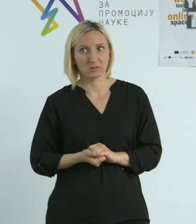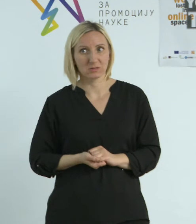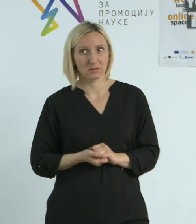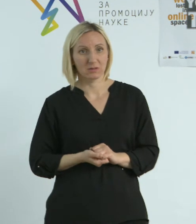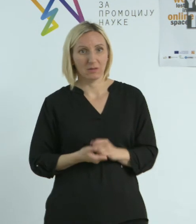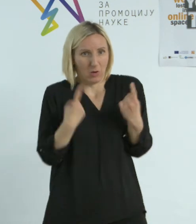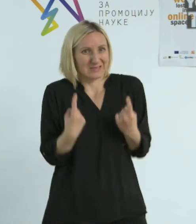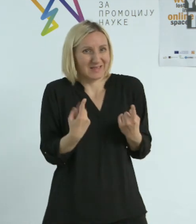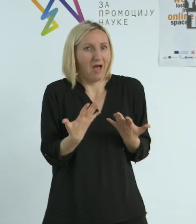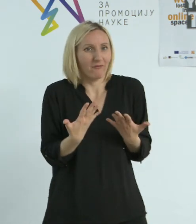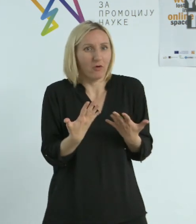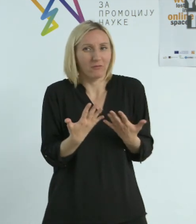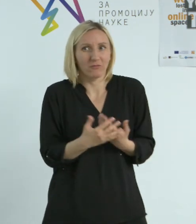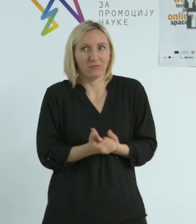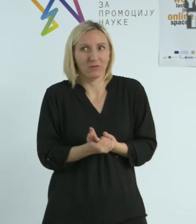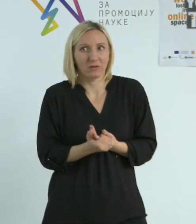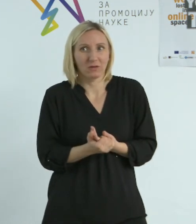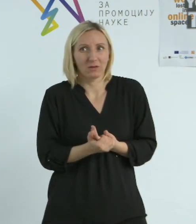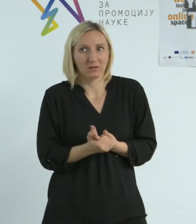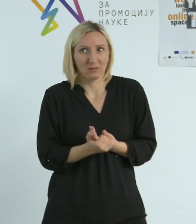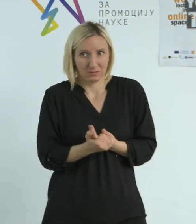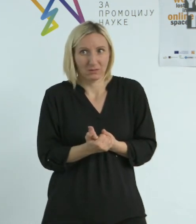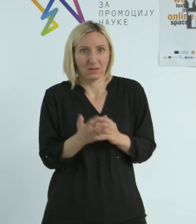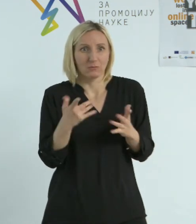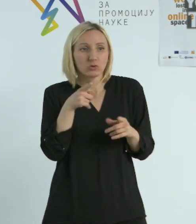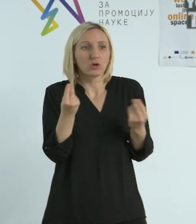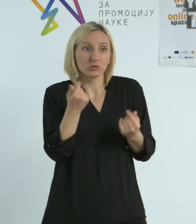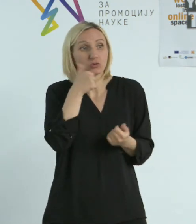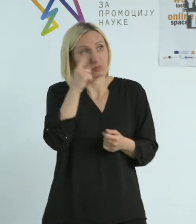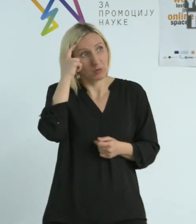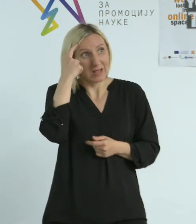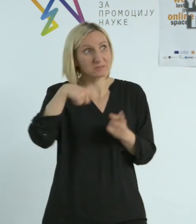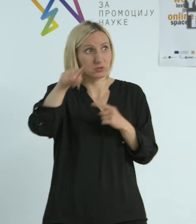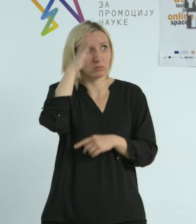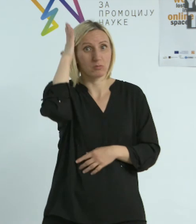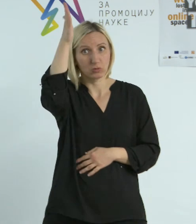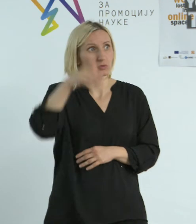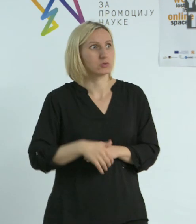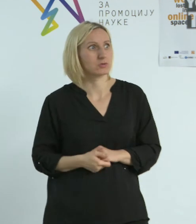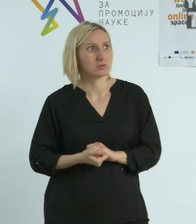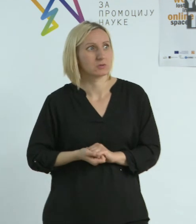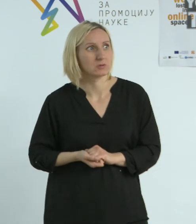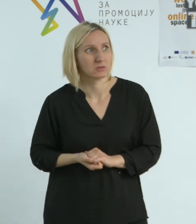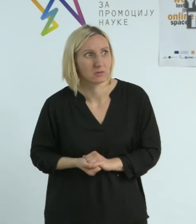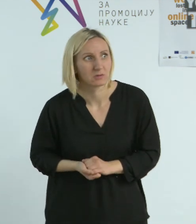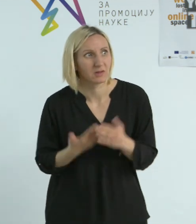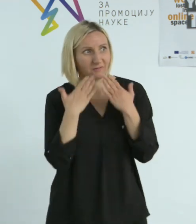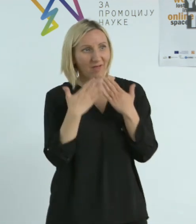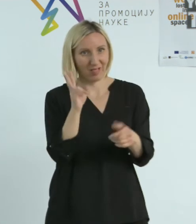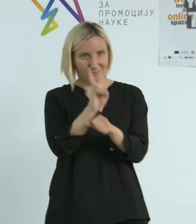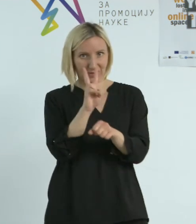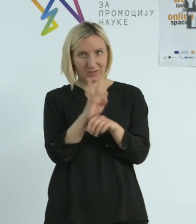I would say that's something to think about in the future. And thank you for your attention.